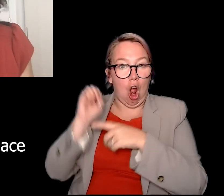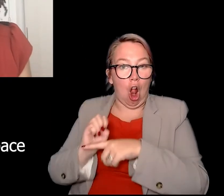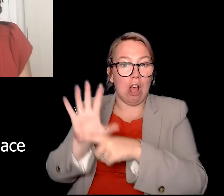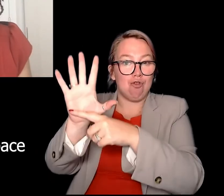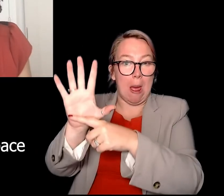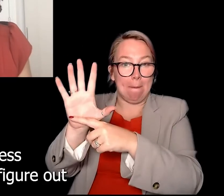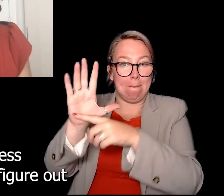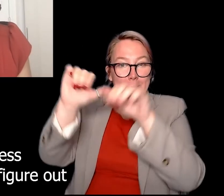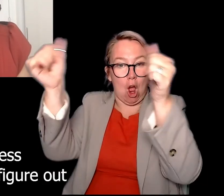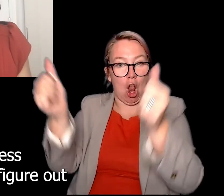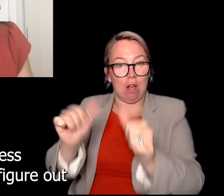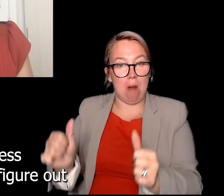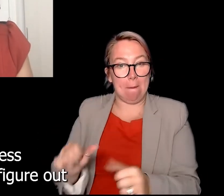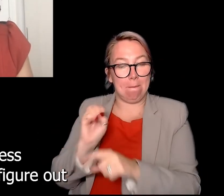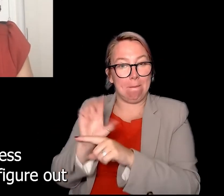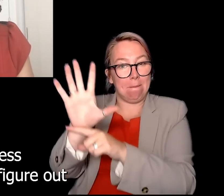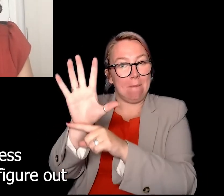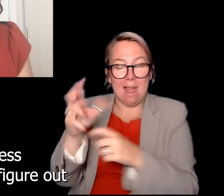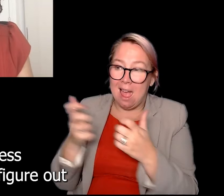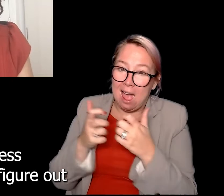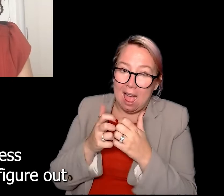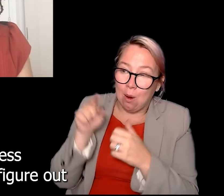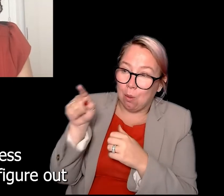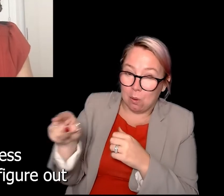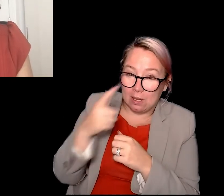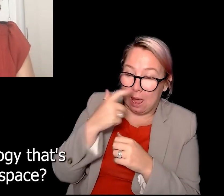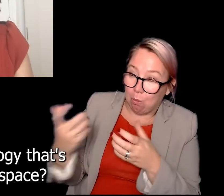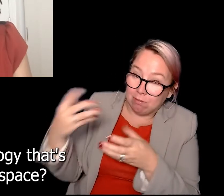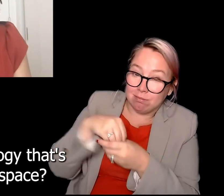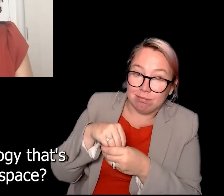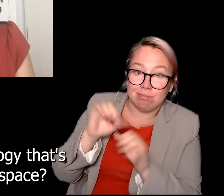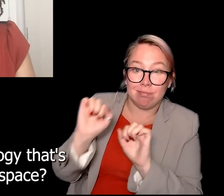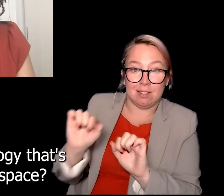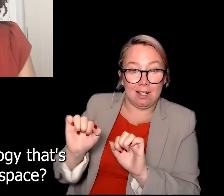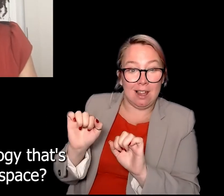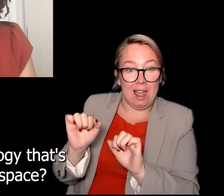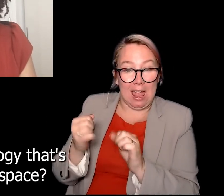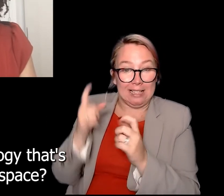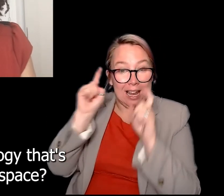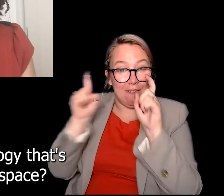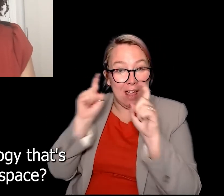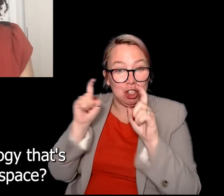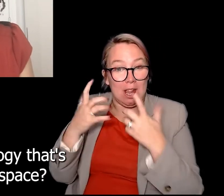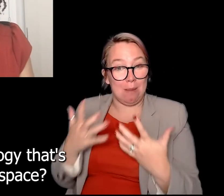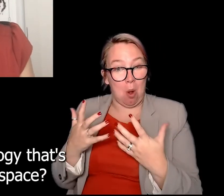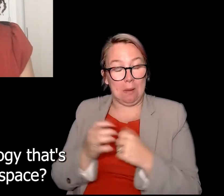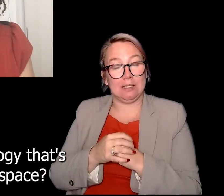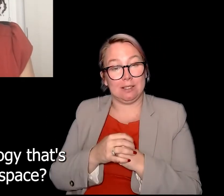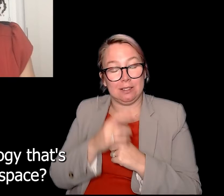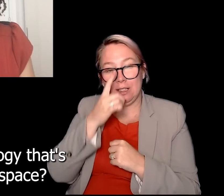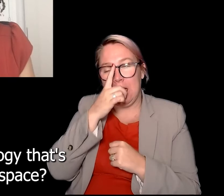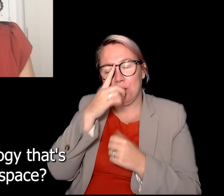be? That was an amazing space for me to test my business and entrepreneurial chops to figure out how do we apply this technology that's currently